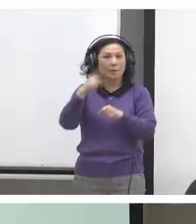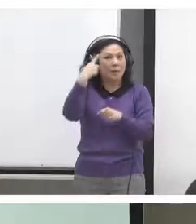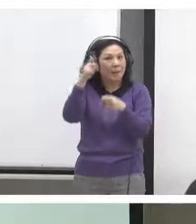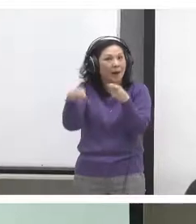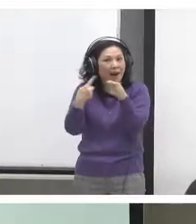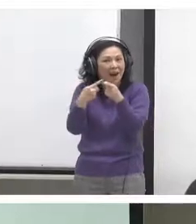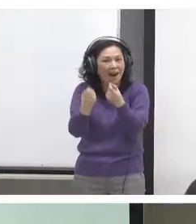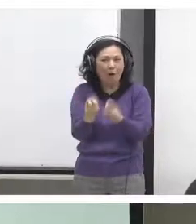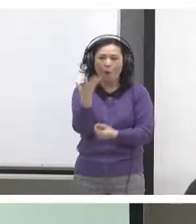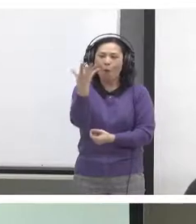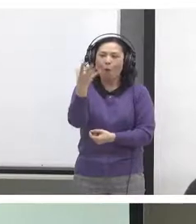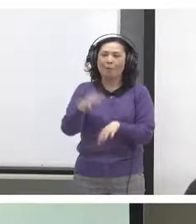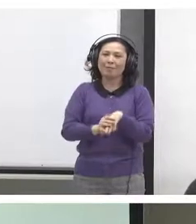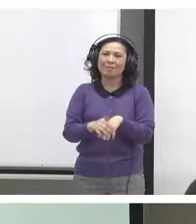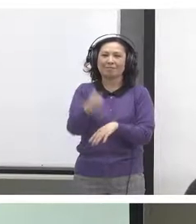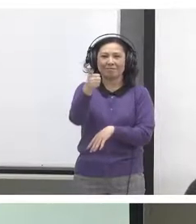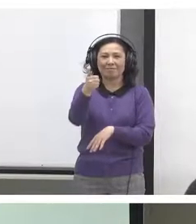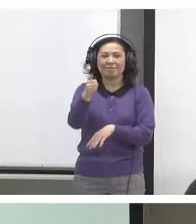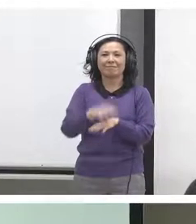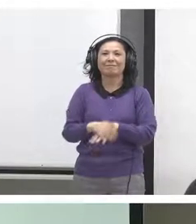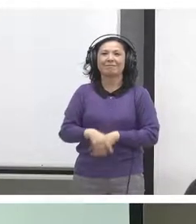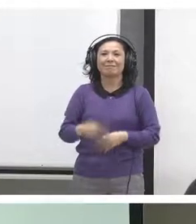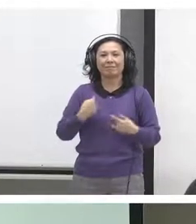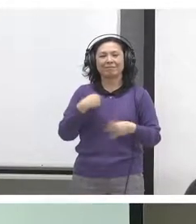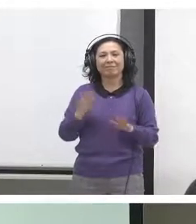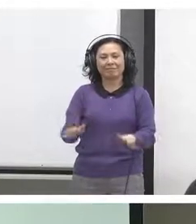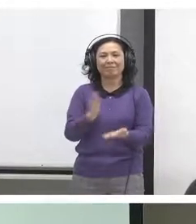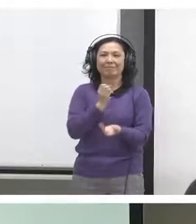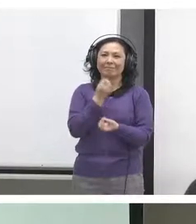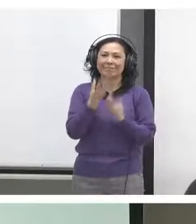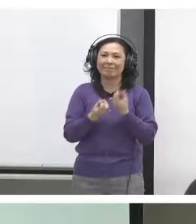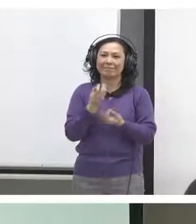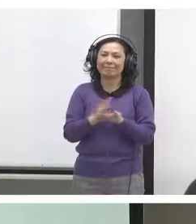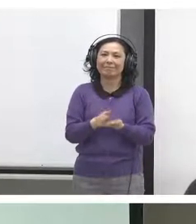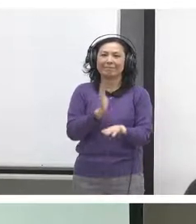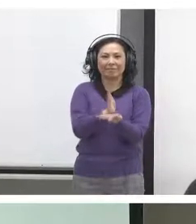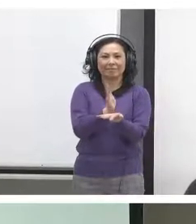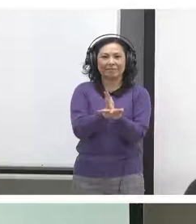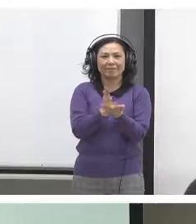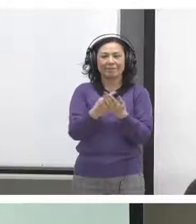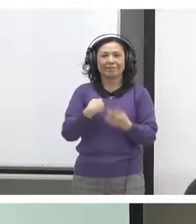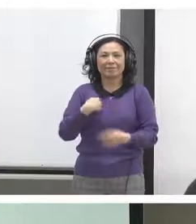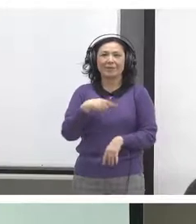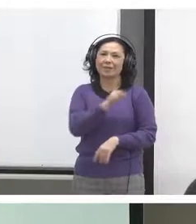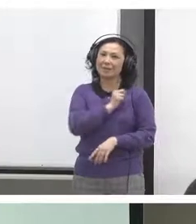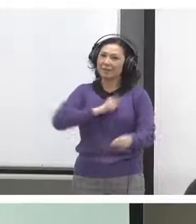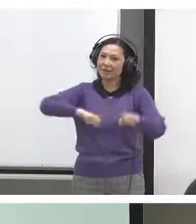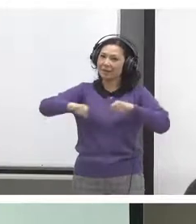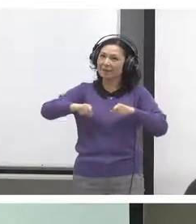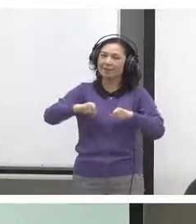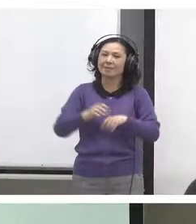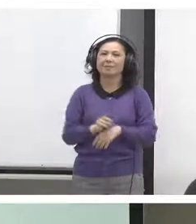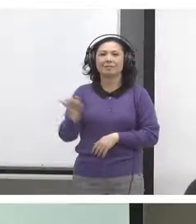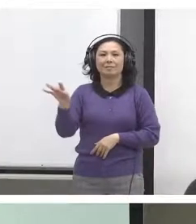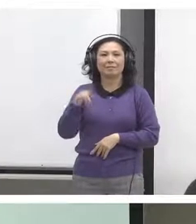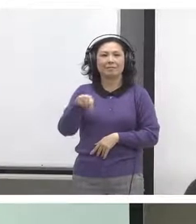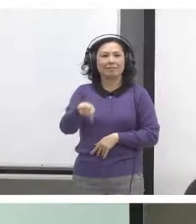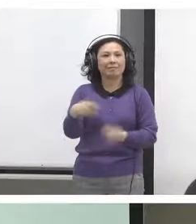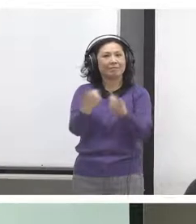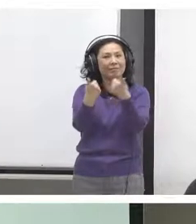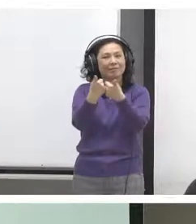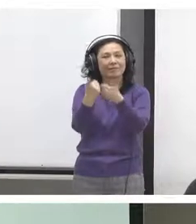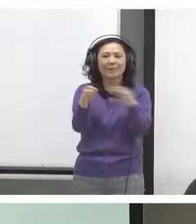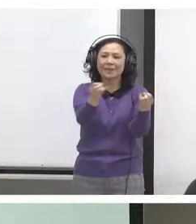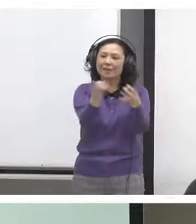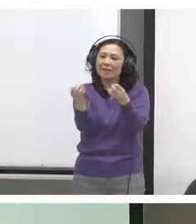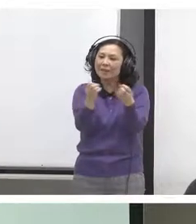have introduced the showcase from Japan. Through this session, we will discuss how we can collaborate with